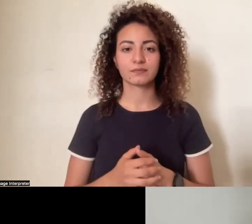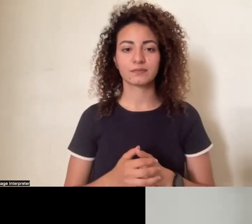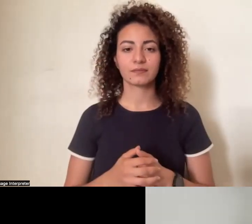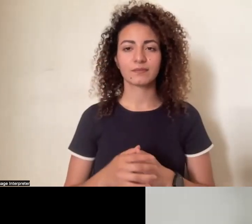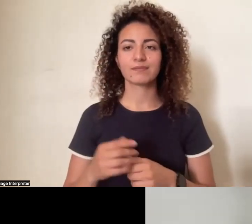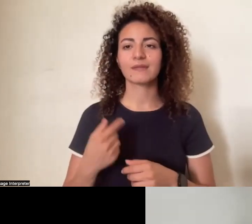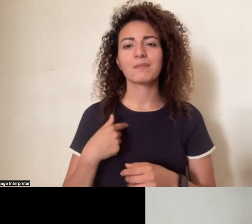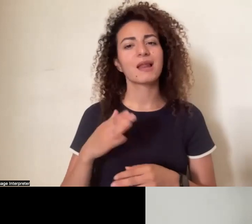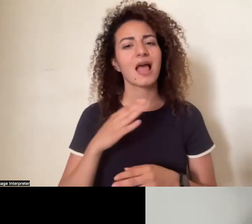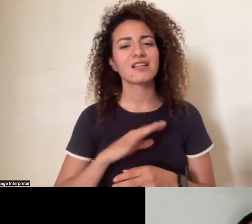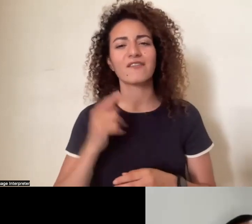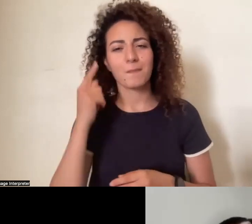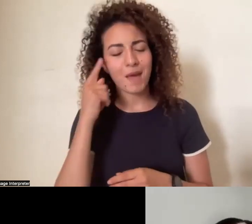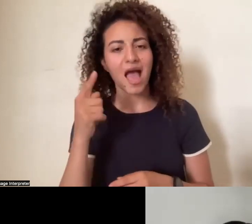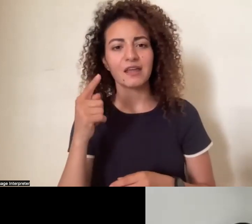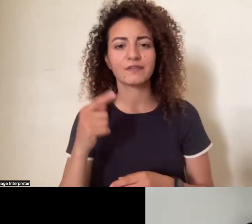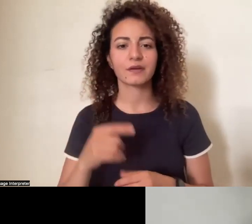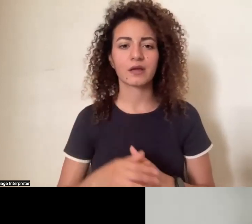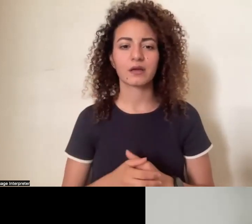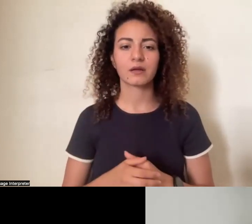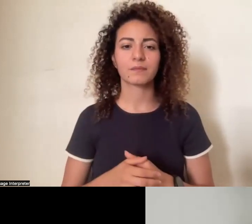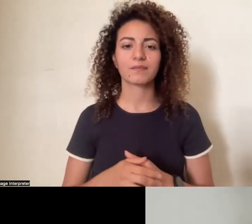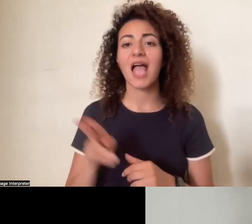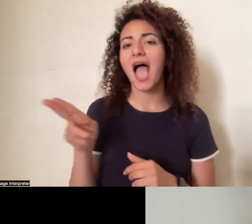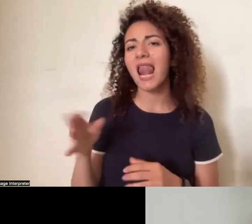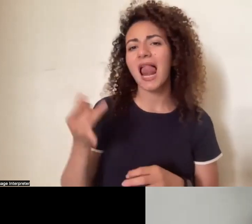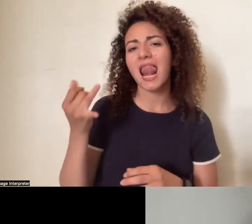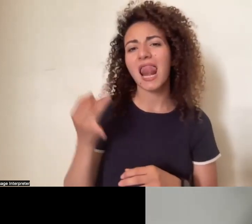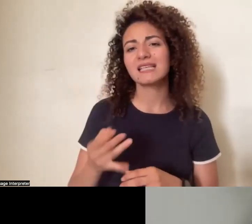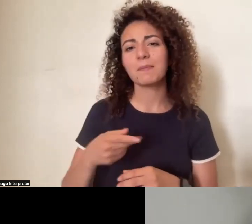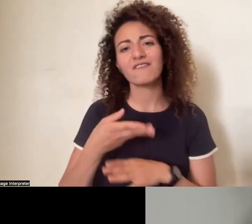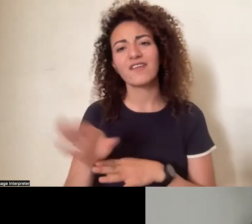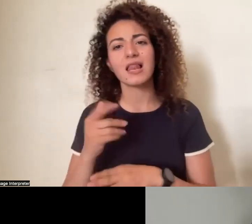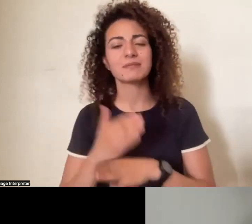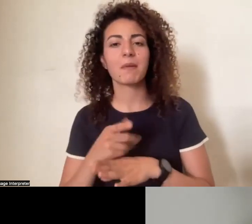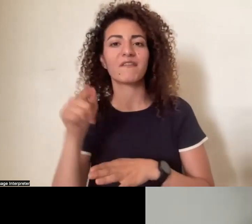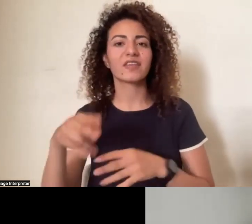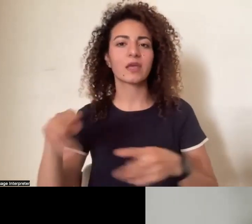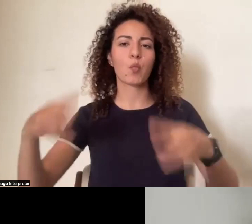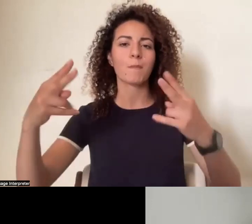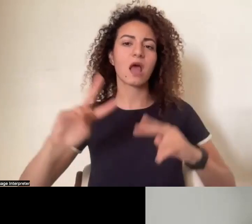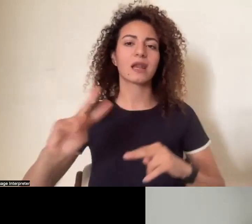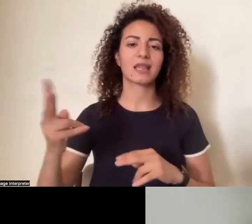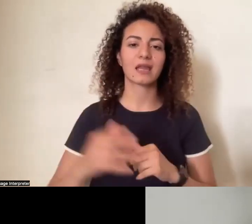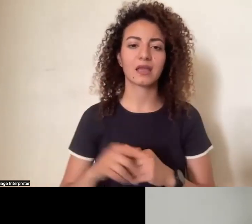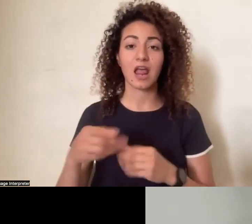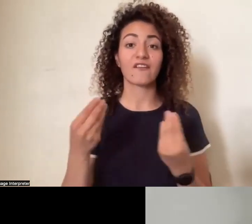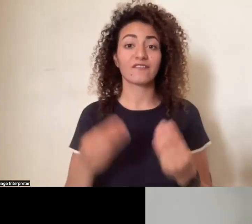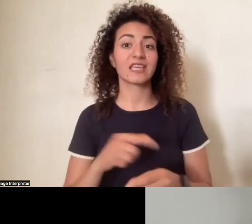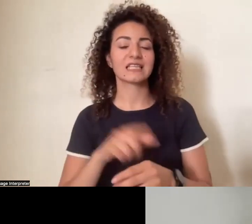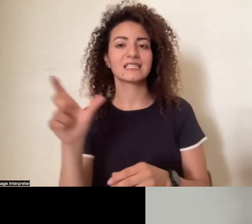unfortunately, I know that our colleague Hala has to leave for another webinar, which leaves us now 6